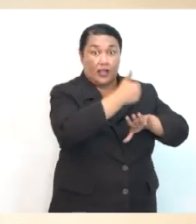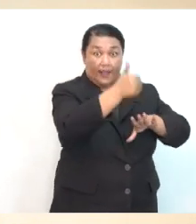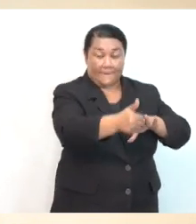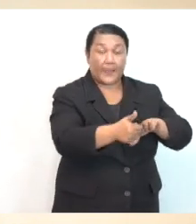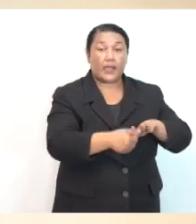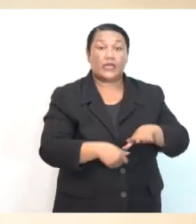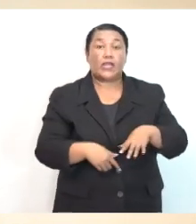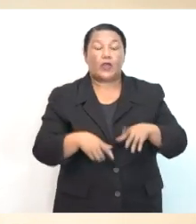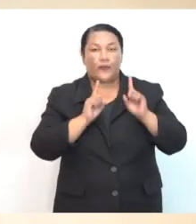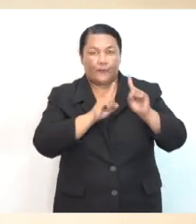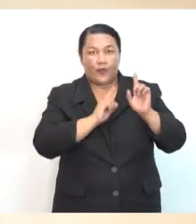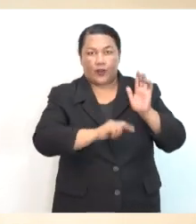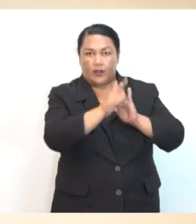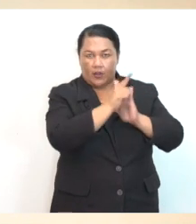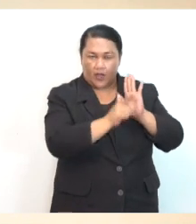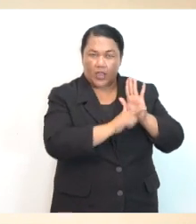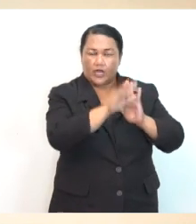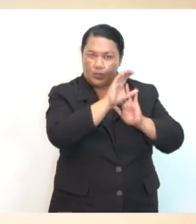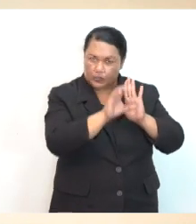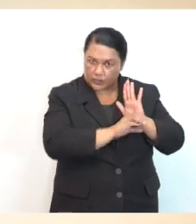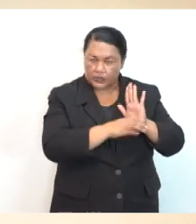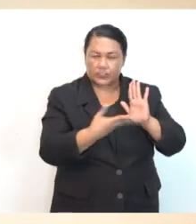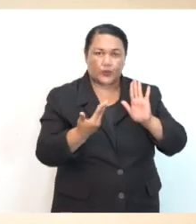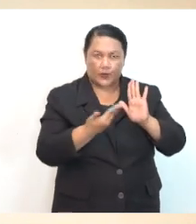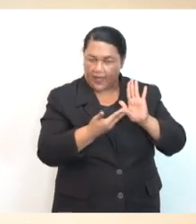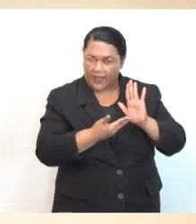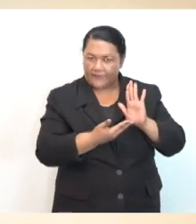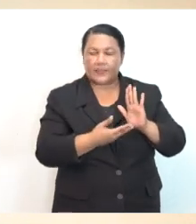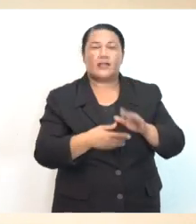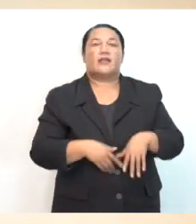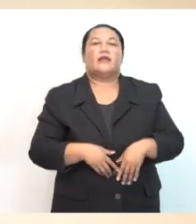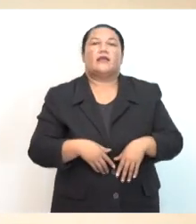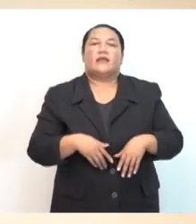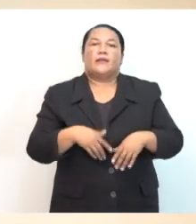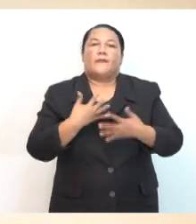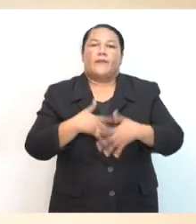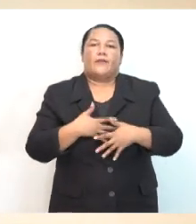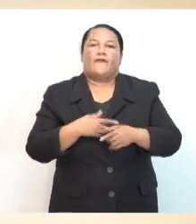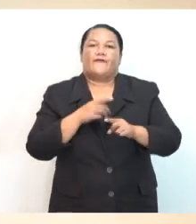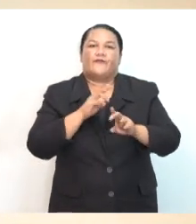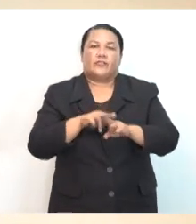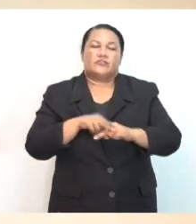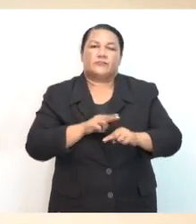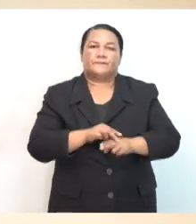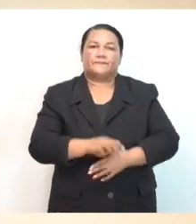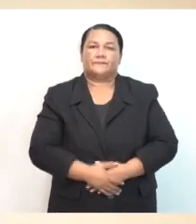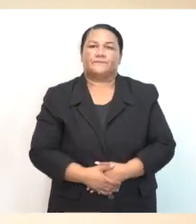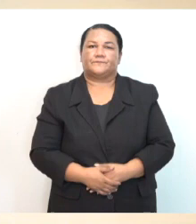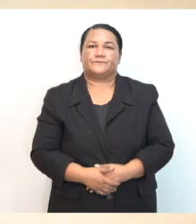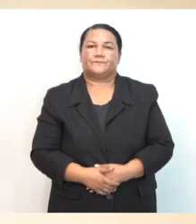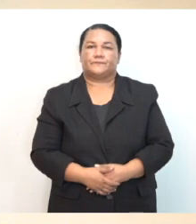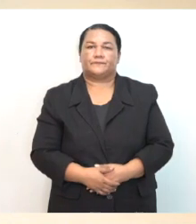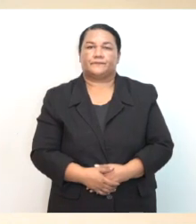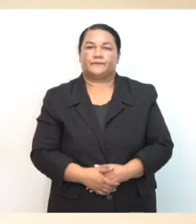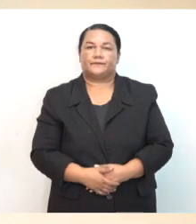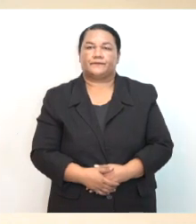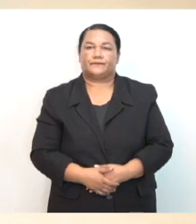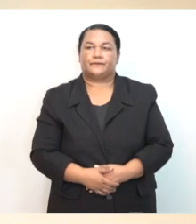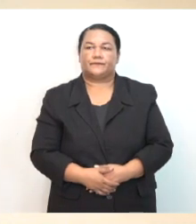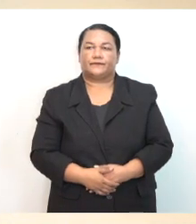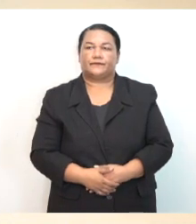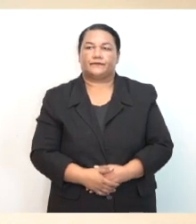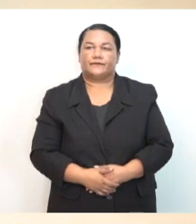It is clear that having lost the election, the FijiFirst strategy is to create uncertainty, instability, and to undermine the rule of law